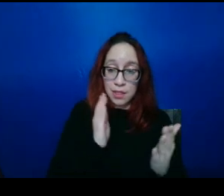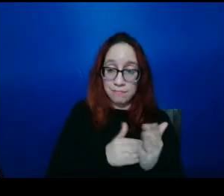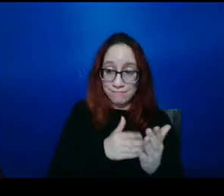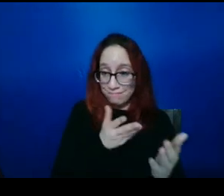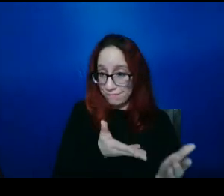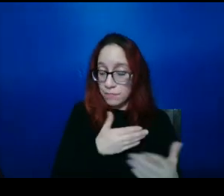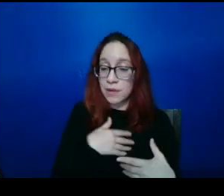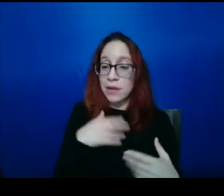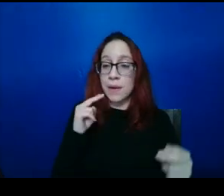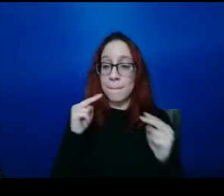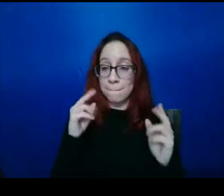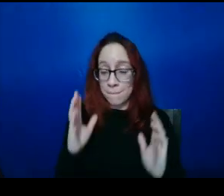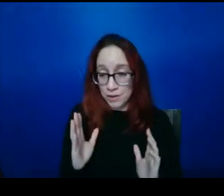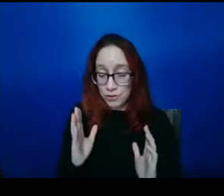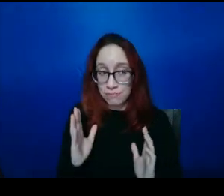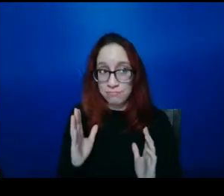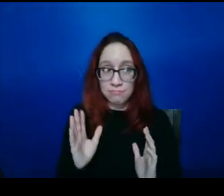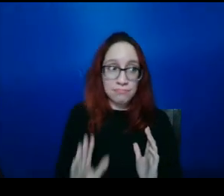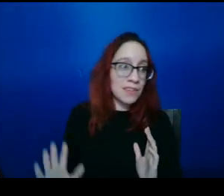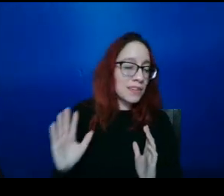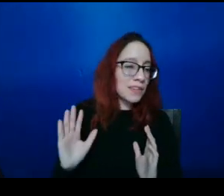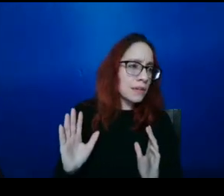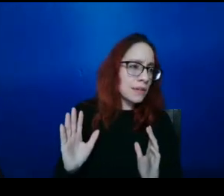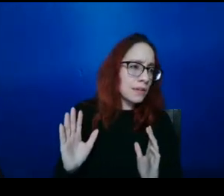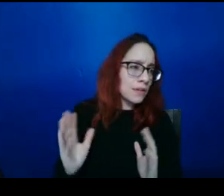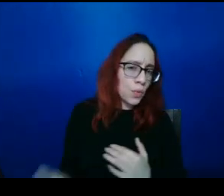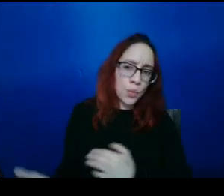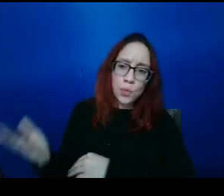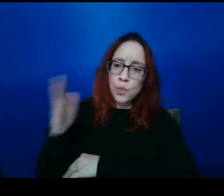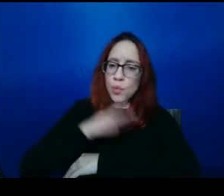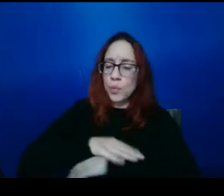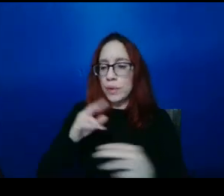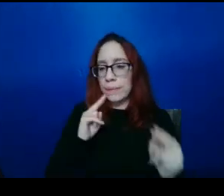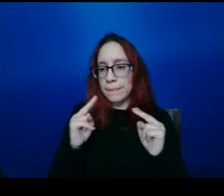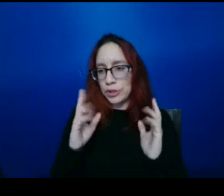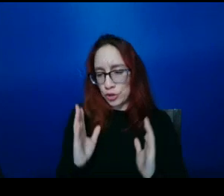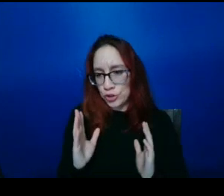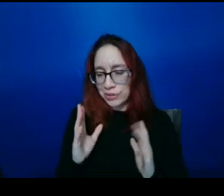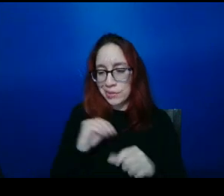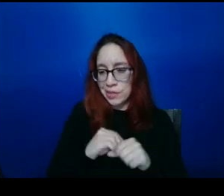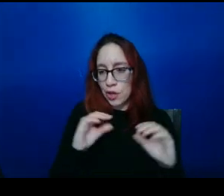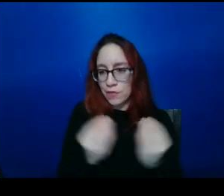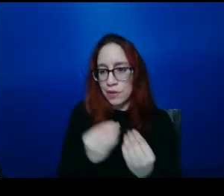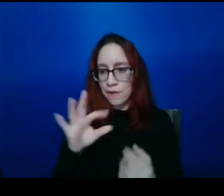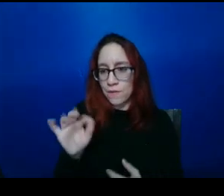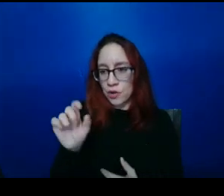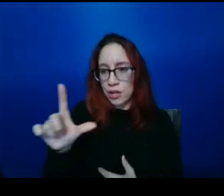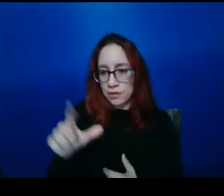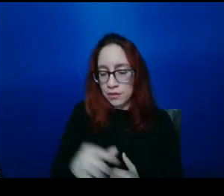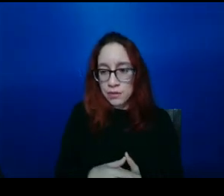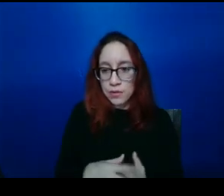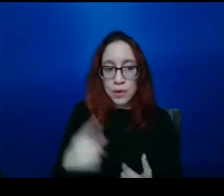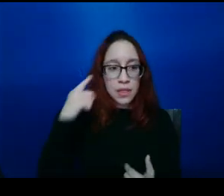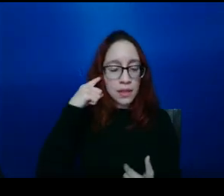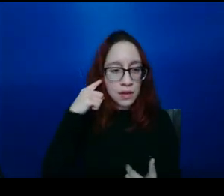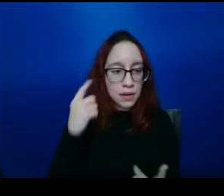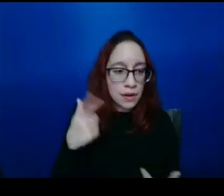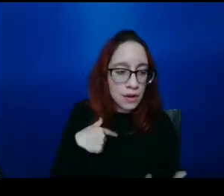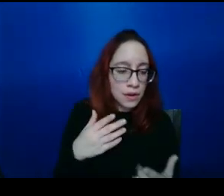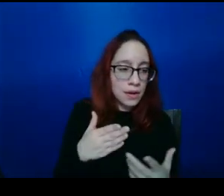The mediator spent an entire day with the mediator in his offices in Fort Lauderdale. We thought we were